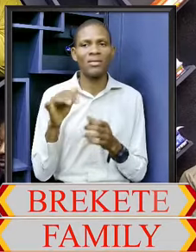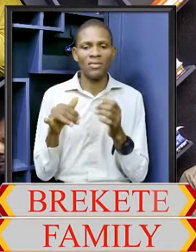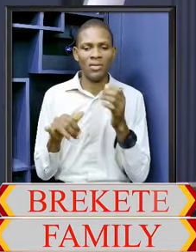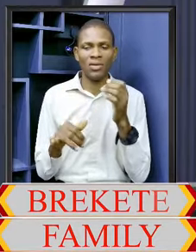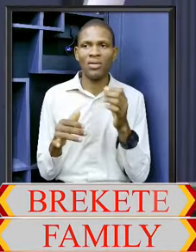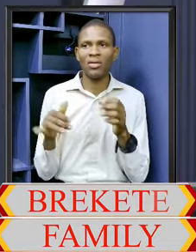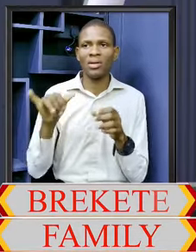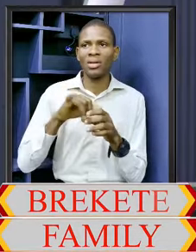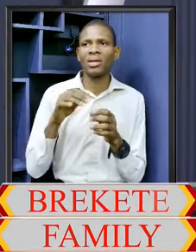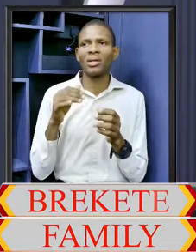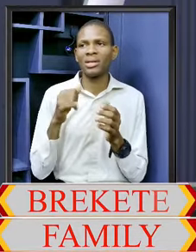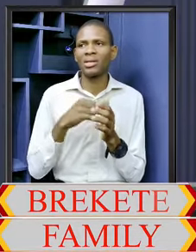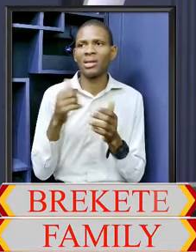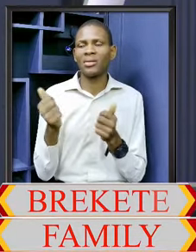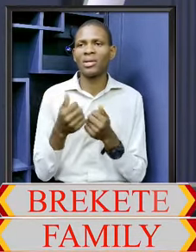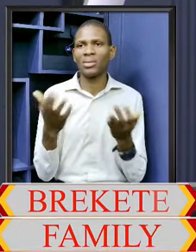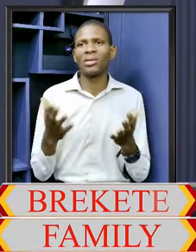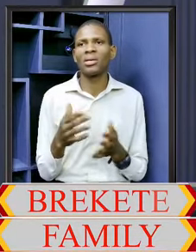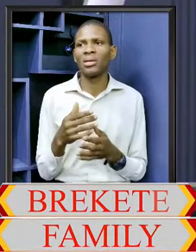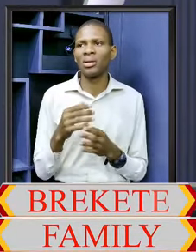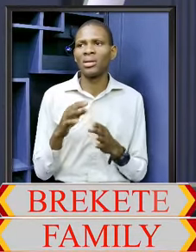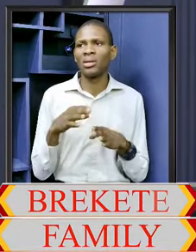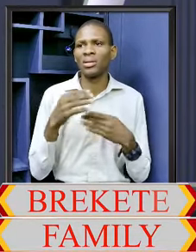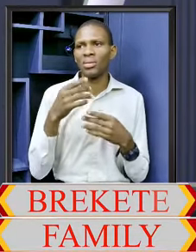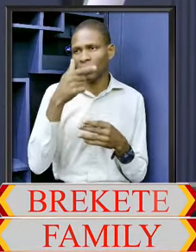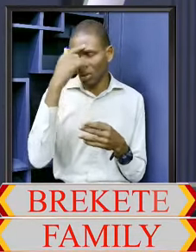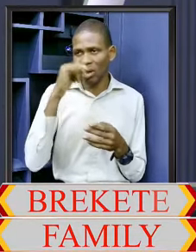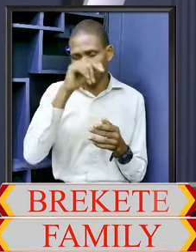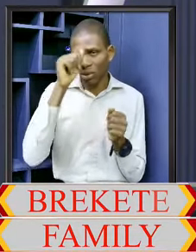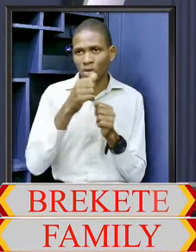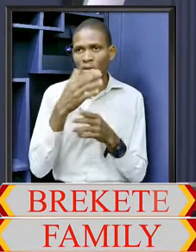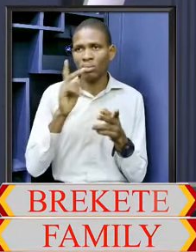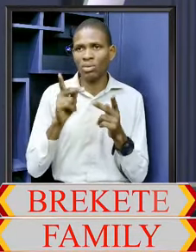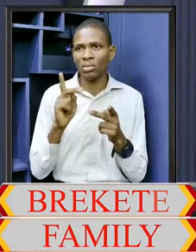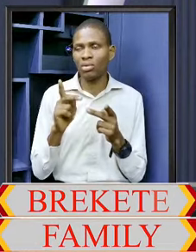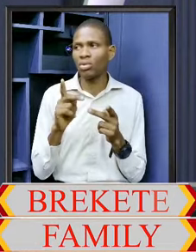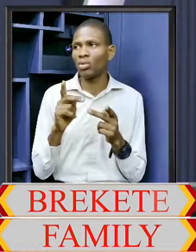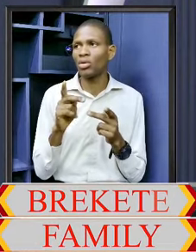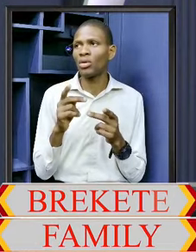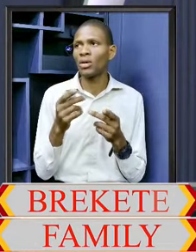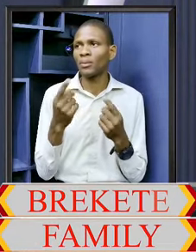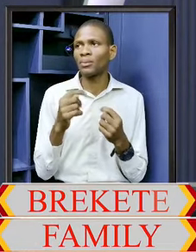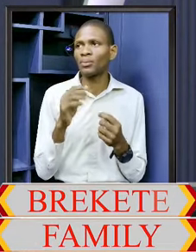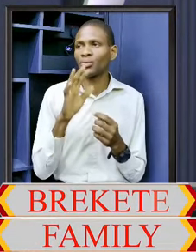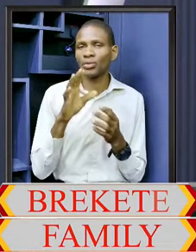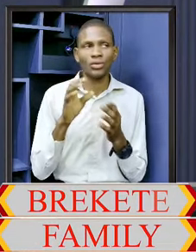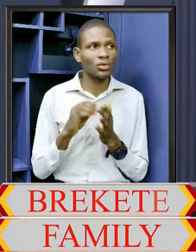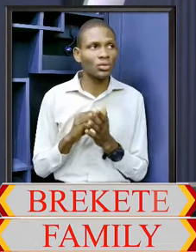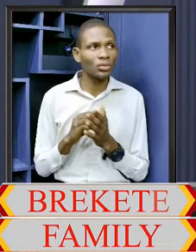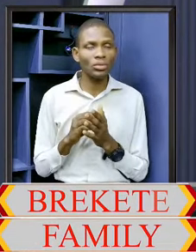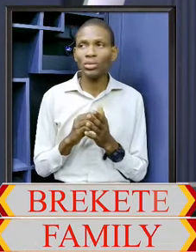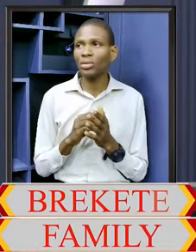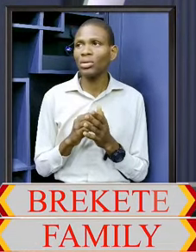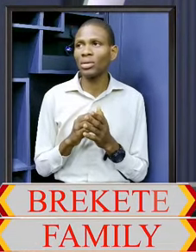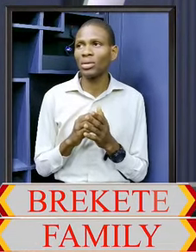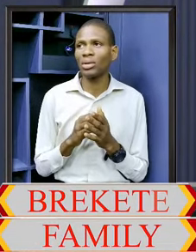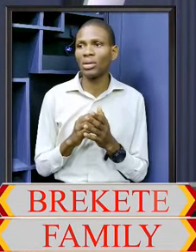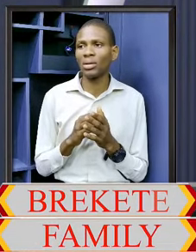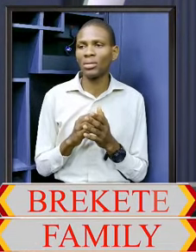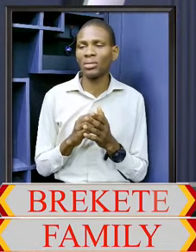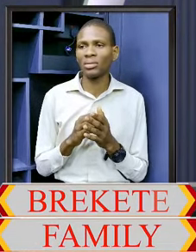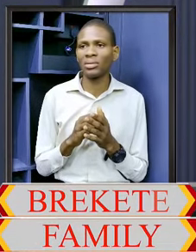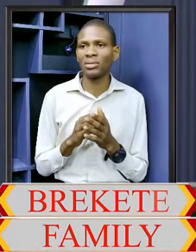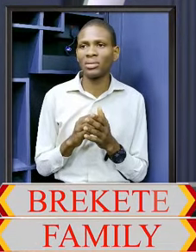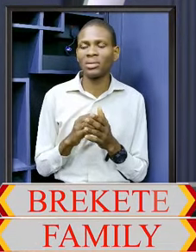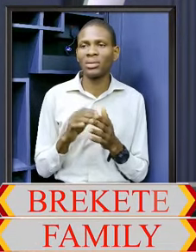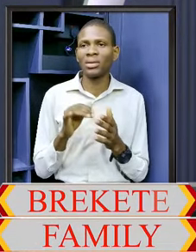they give a microphone. Because I remember some people come back. So your own, you know, come, because they don't die, finish almost. Yes,